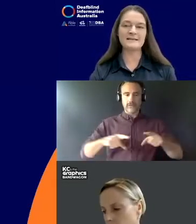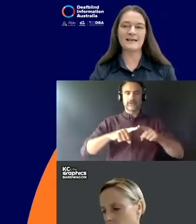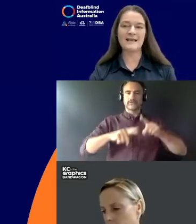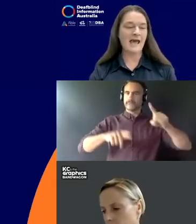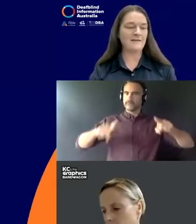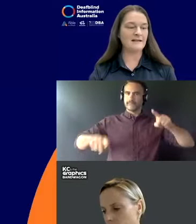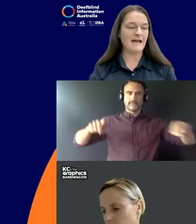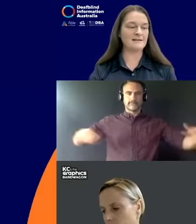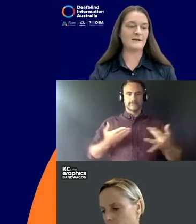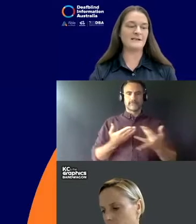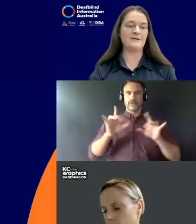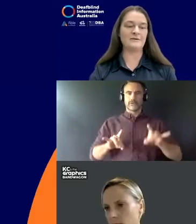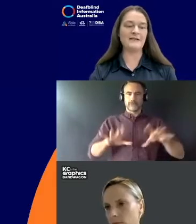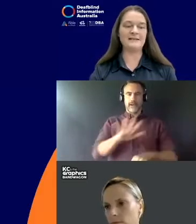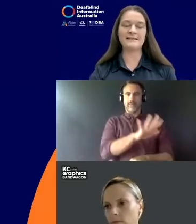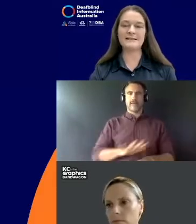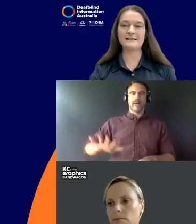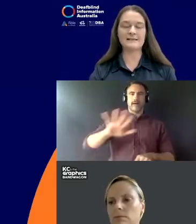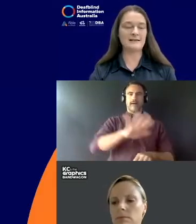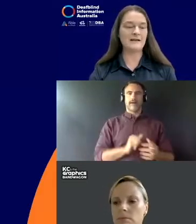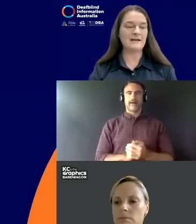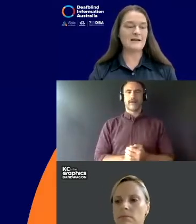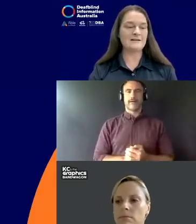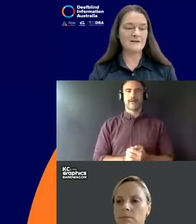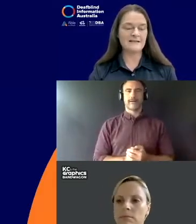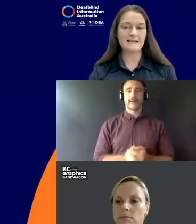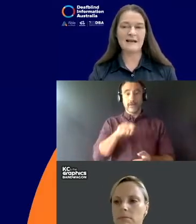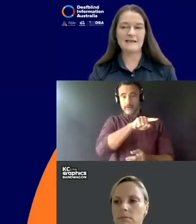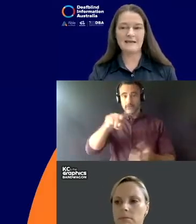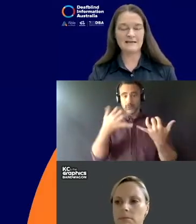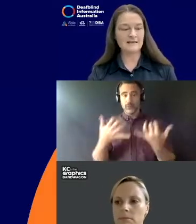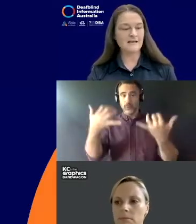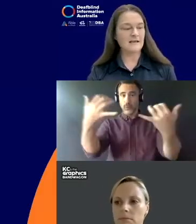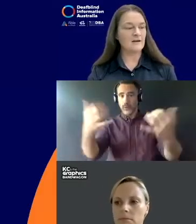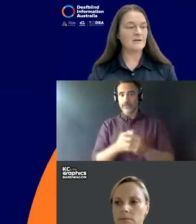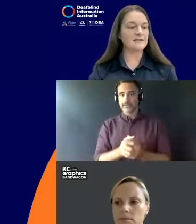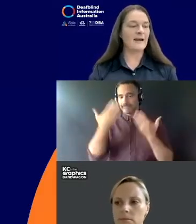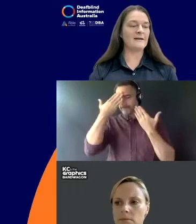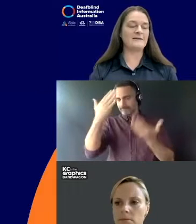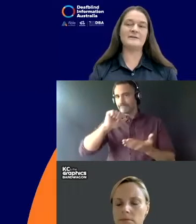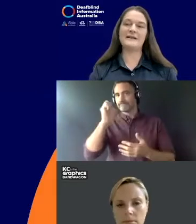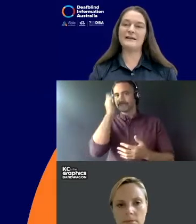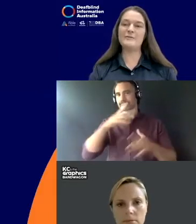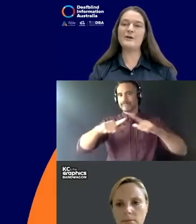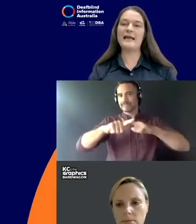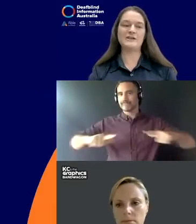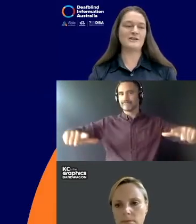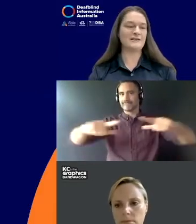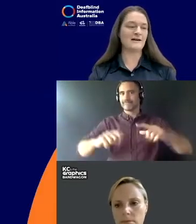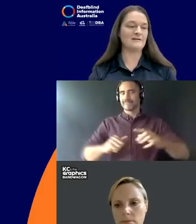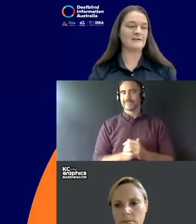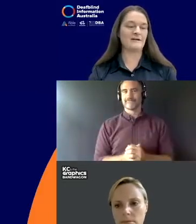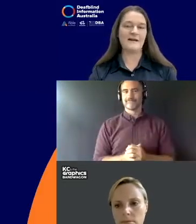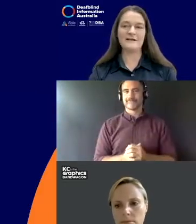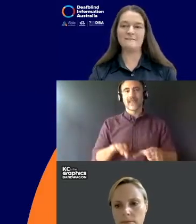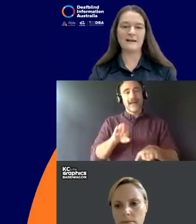lands and the lands on which our audience sits. The diversity, I think, which is paralleled in the communication